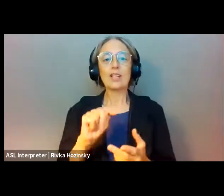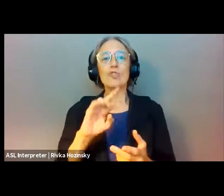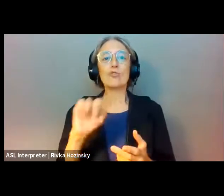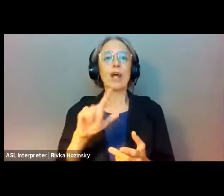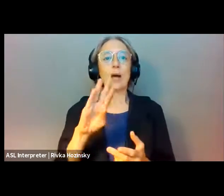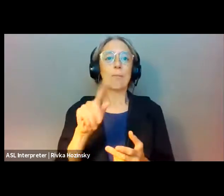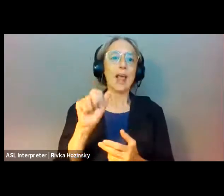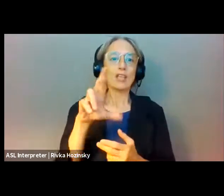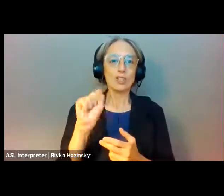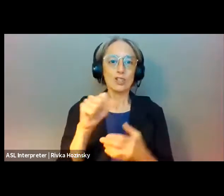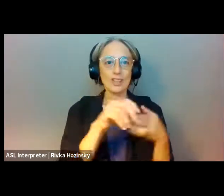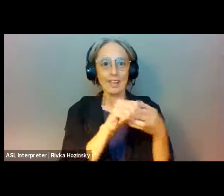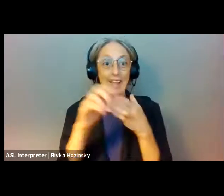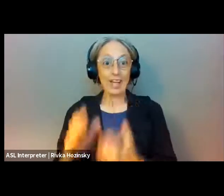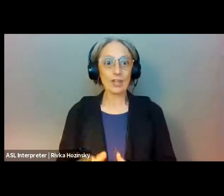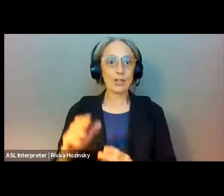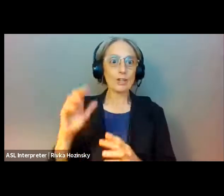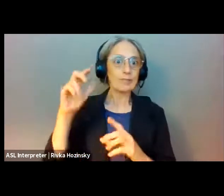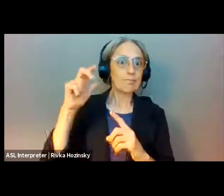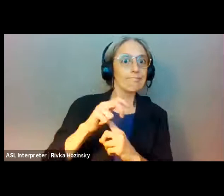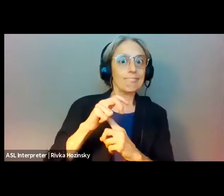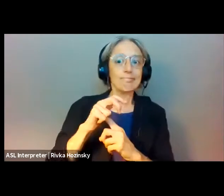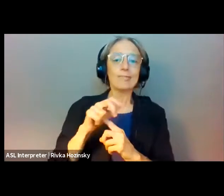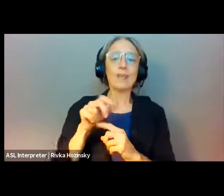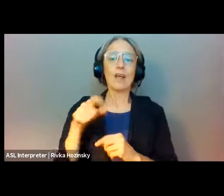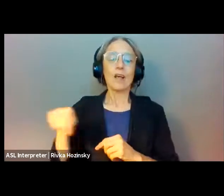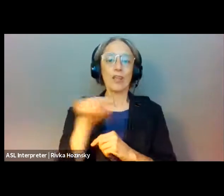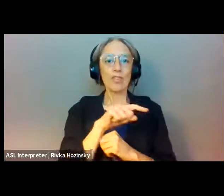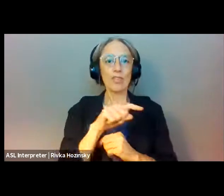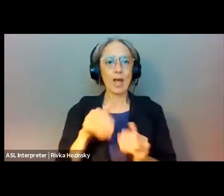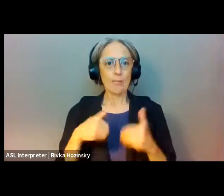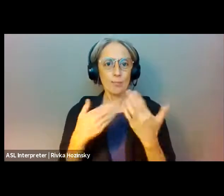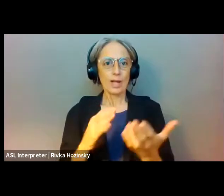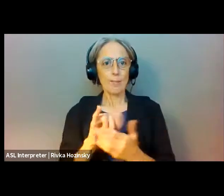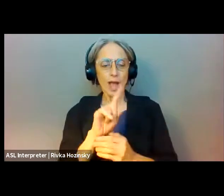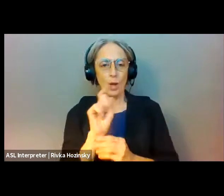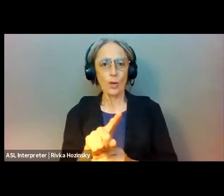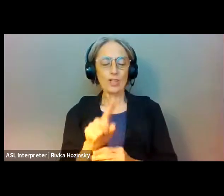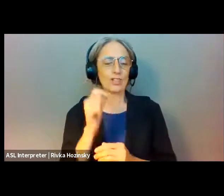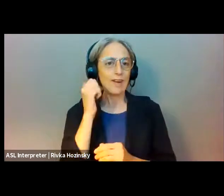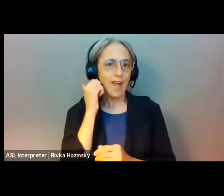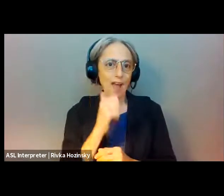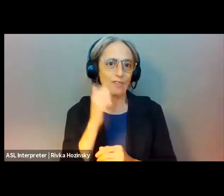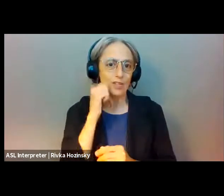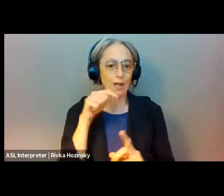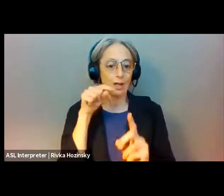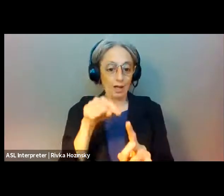question every day that changes the conversation and